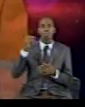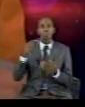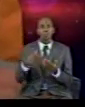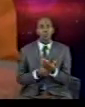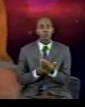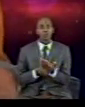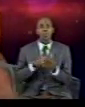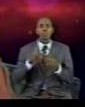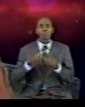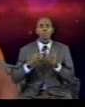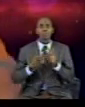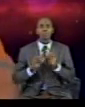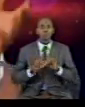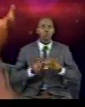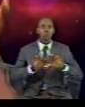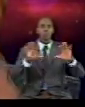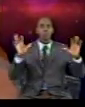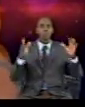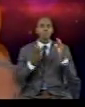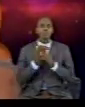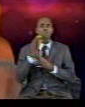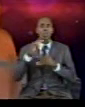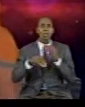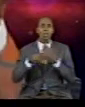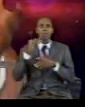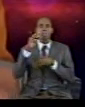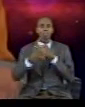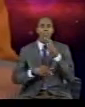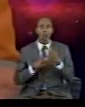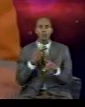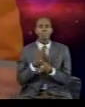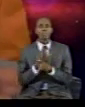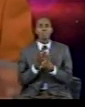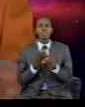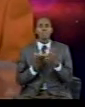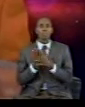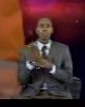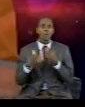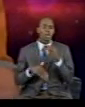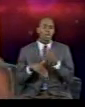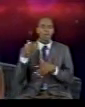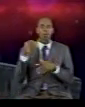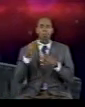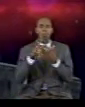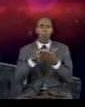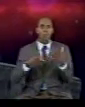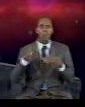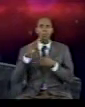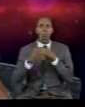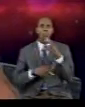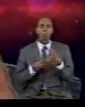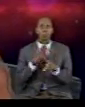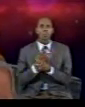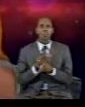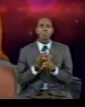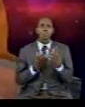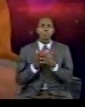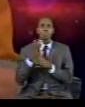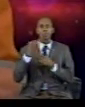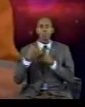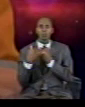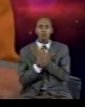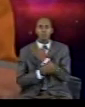the world, throughout the nations, throughout the territories of the world, through the counties,